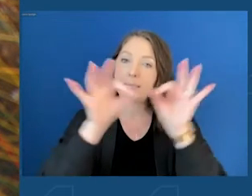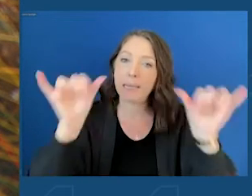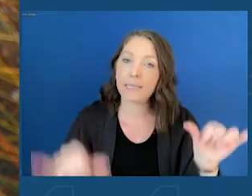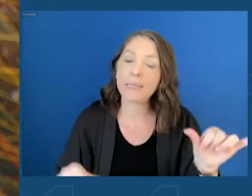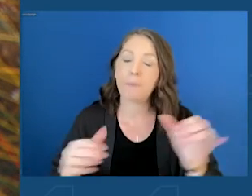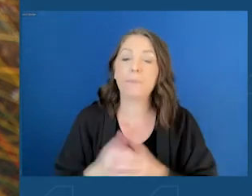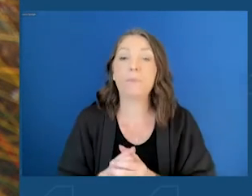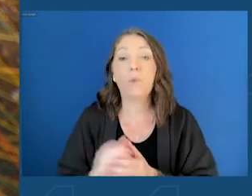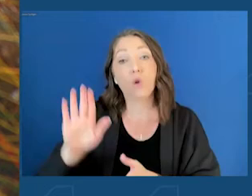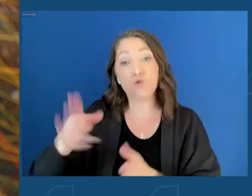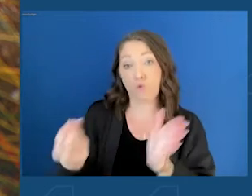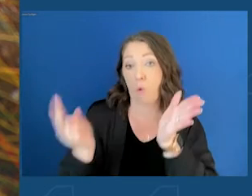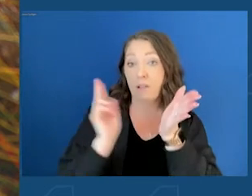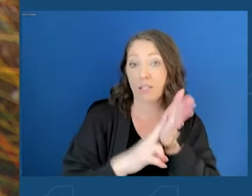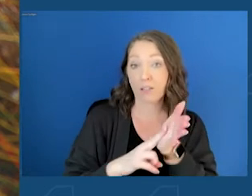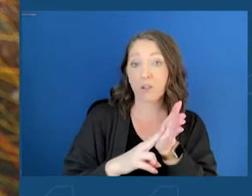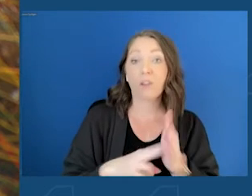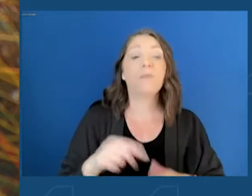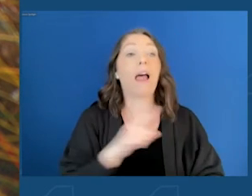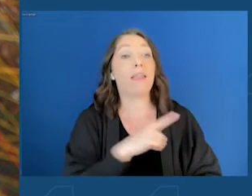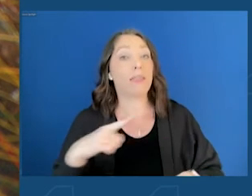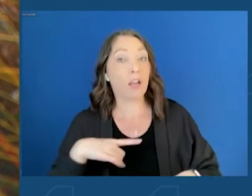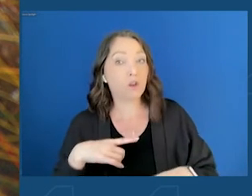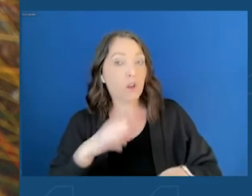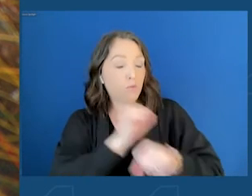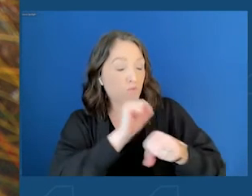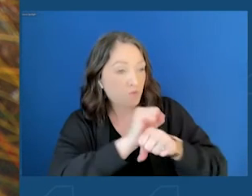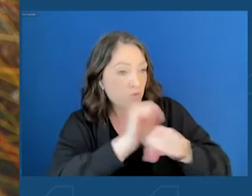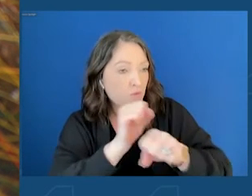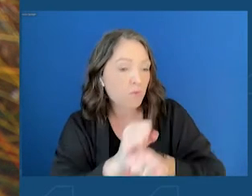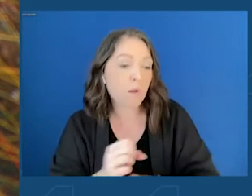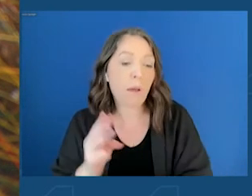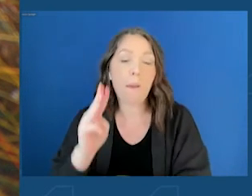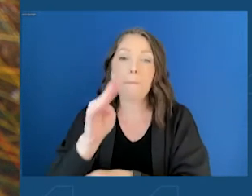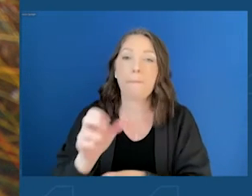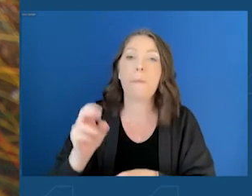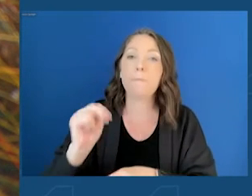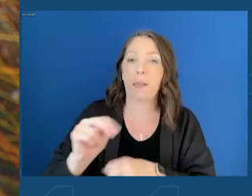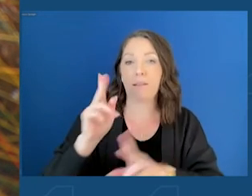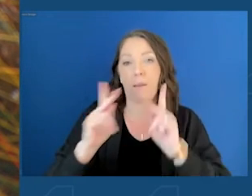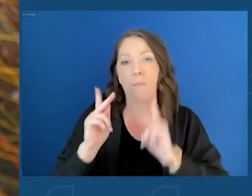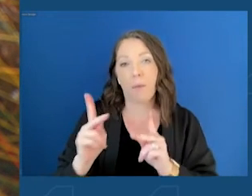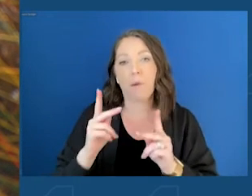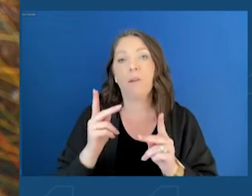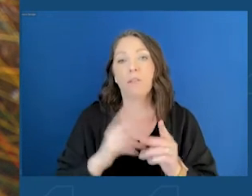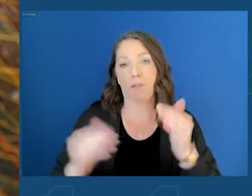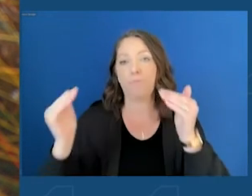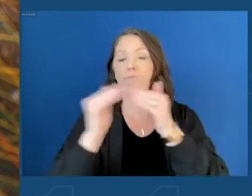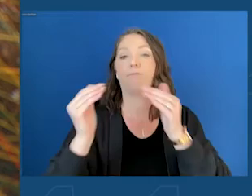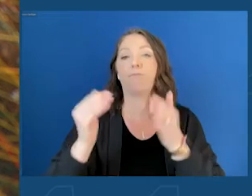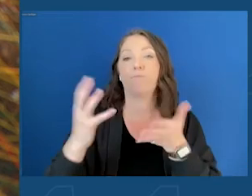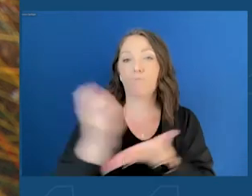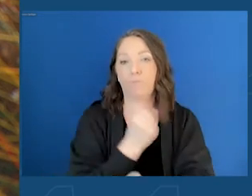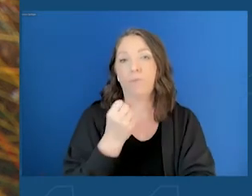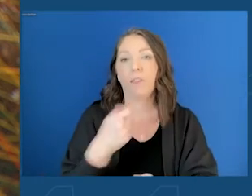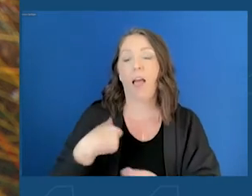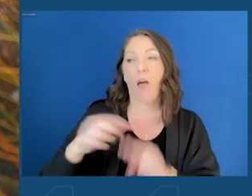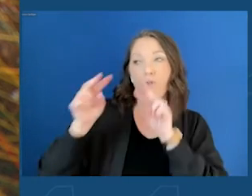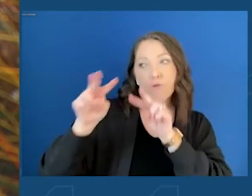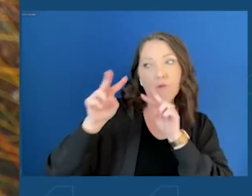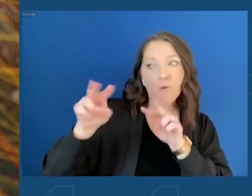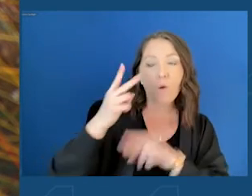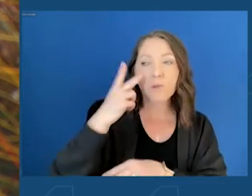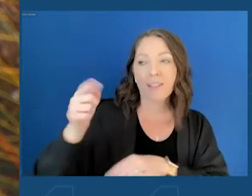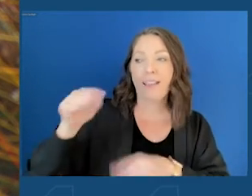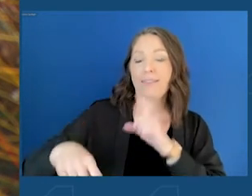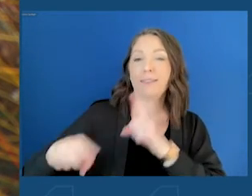hard work of the legislator, millions of New Yorkers will get that fair chance that they deserve. I really look forward to seeing this positive impacts this new